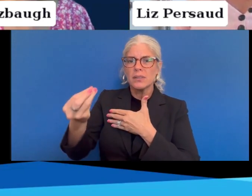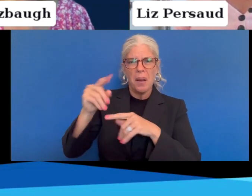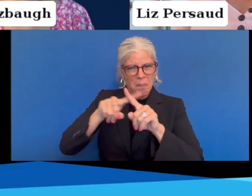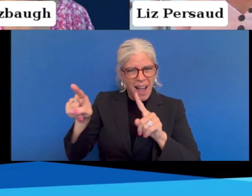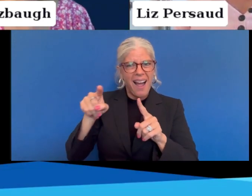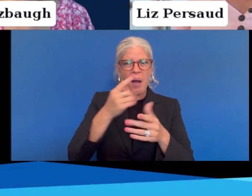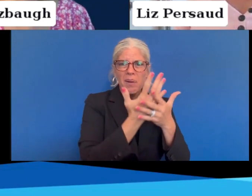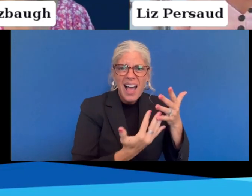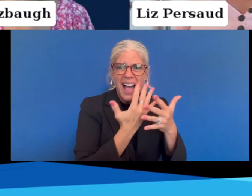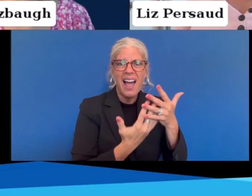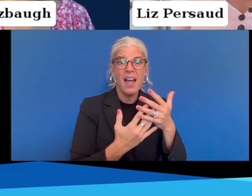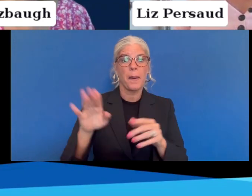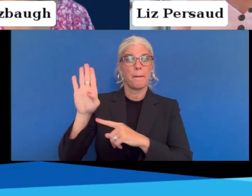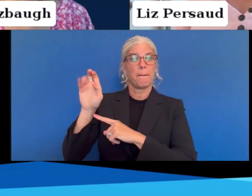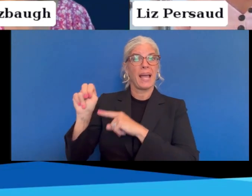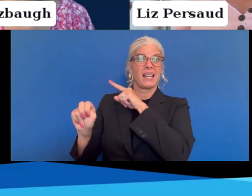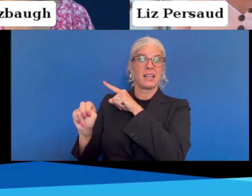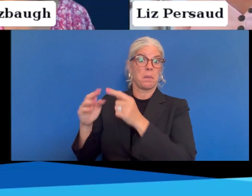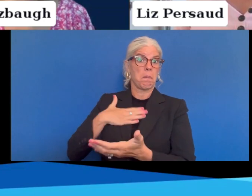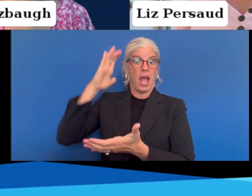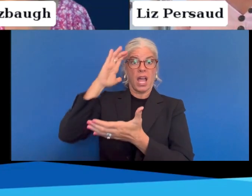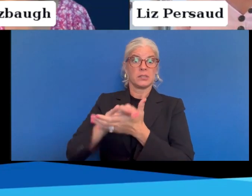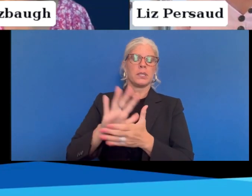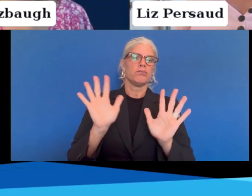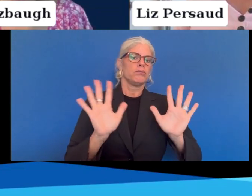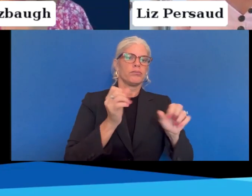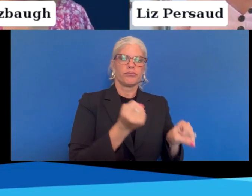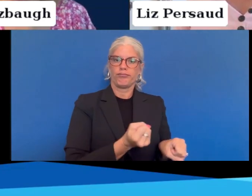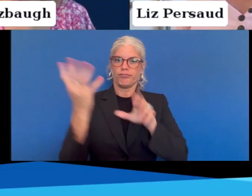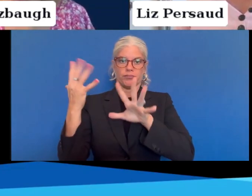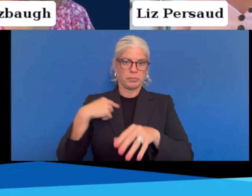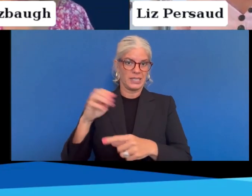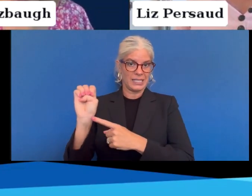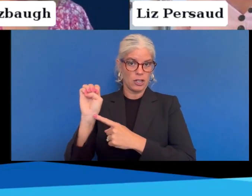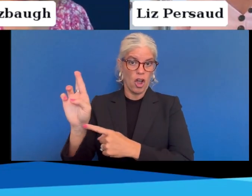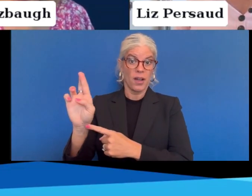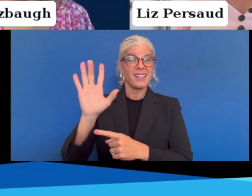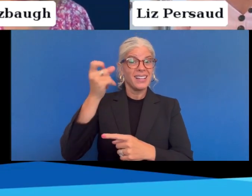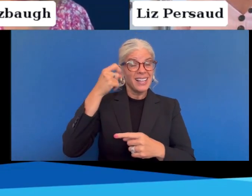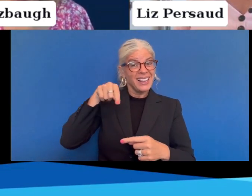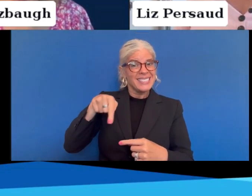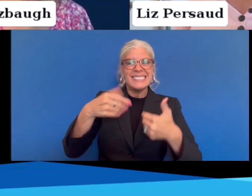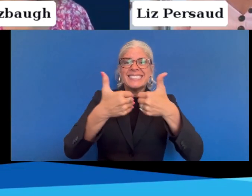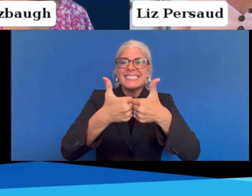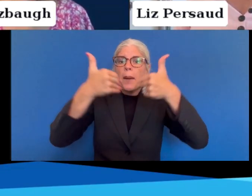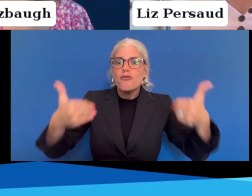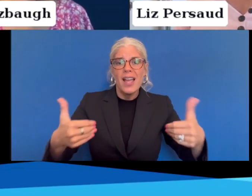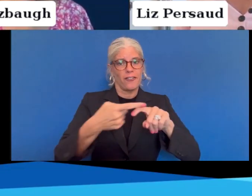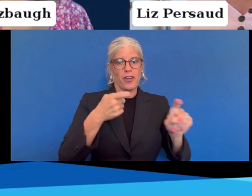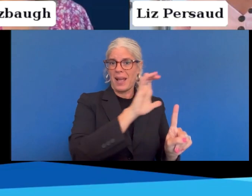testing done. I also had an incident in May of last year where I woke up one